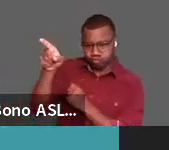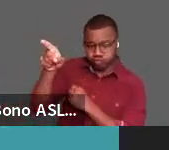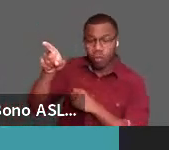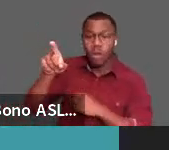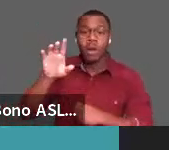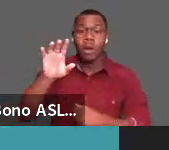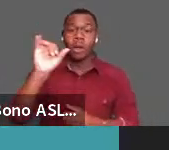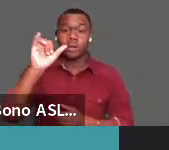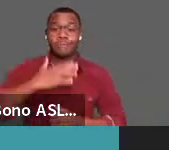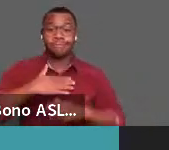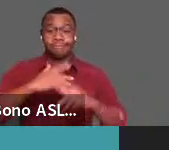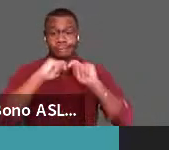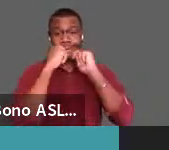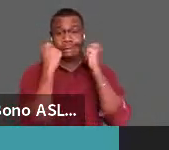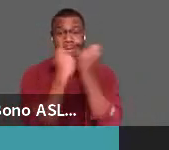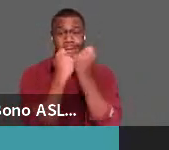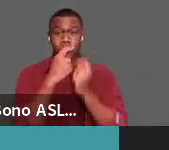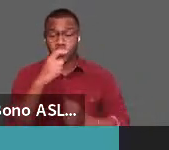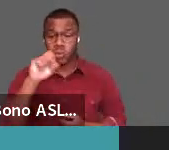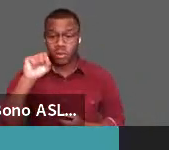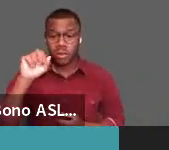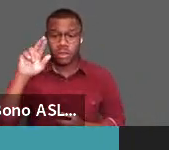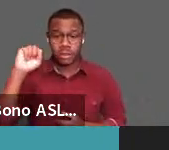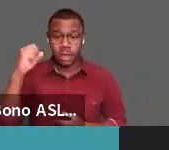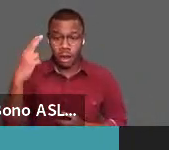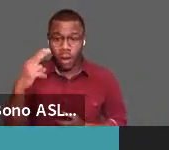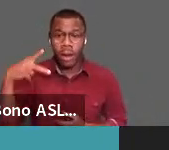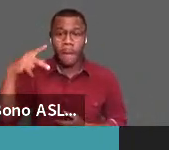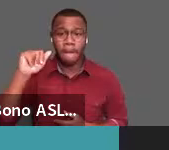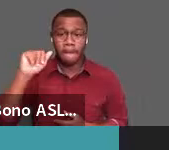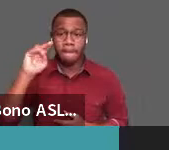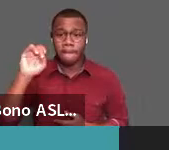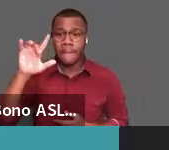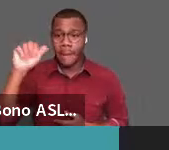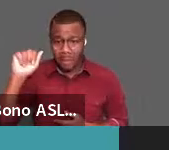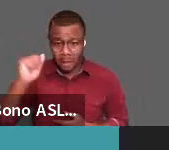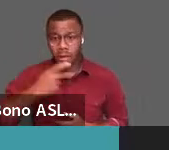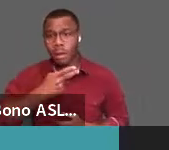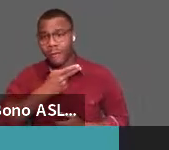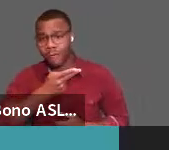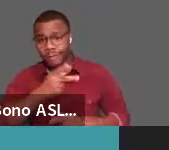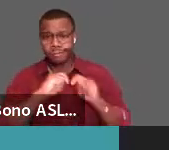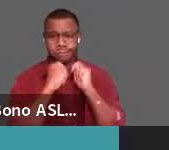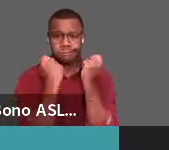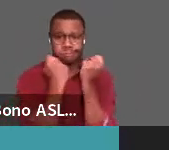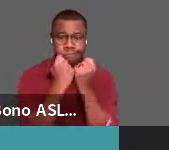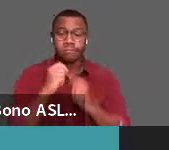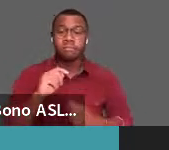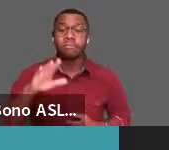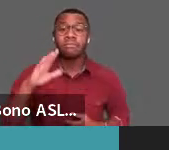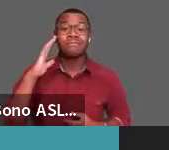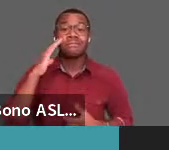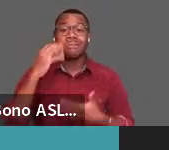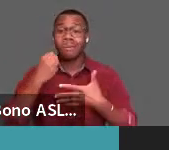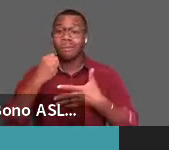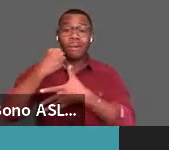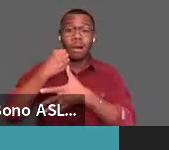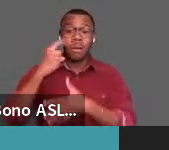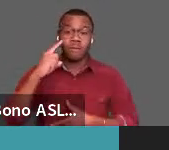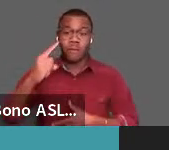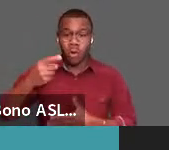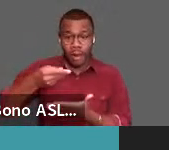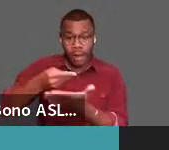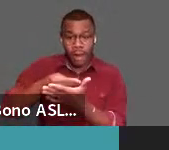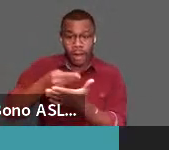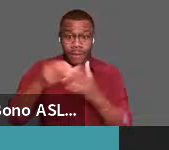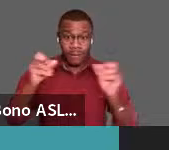my teammates, Sarah Harris and Pamela Leo. So in terms of the priorities for economic opportunity this